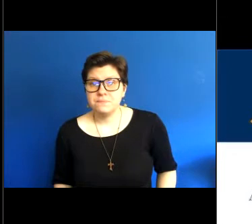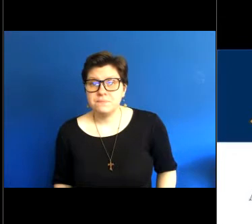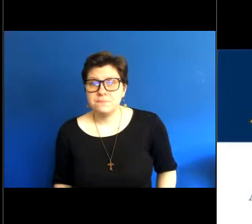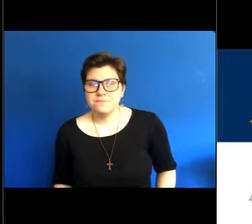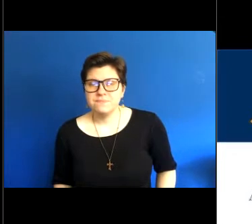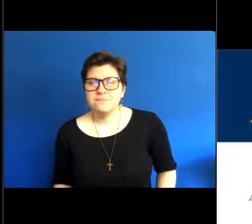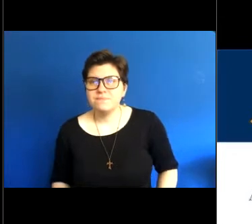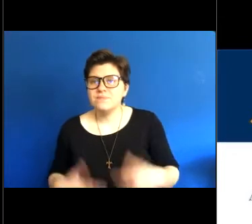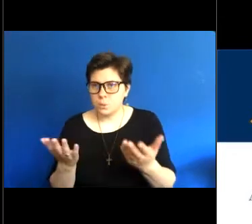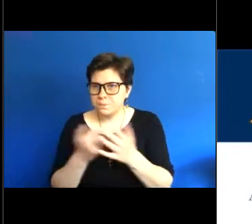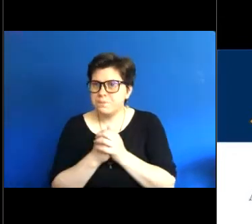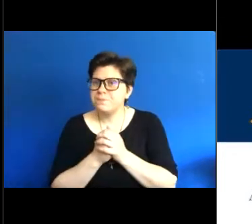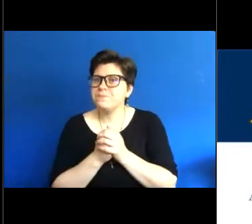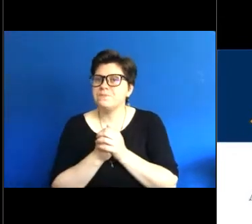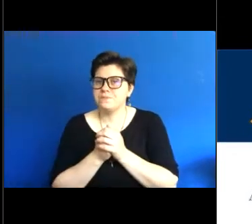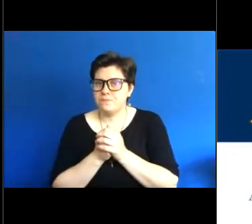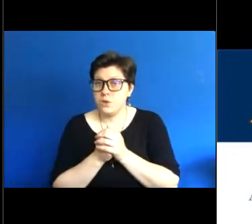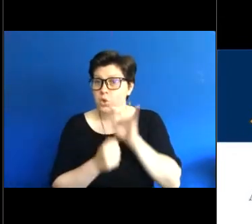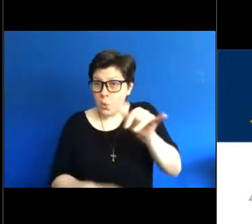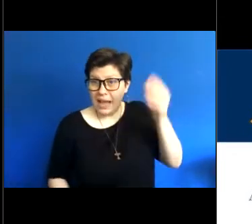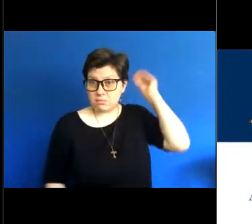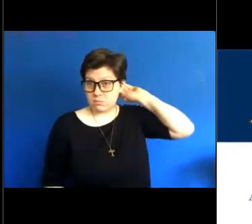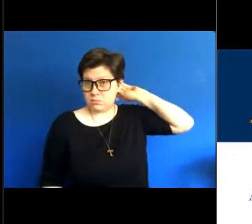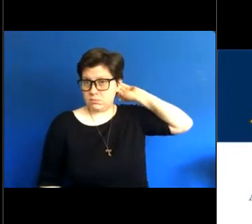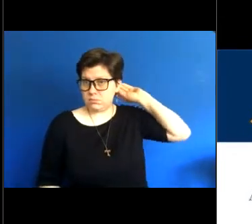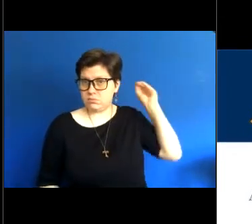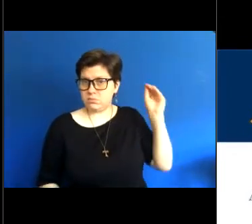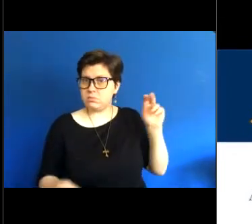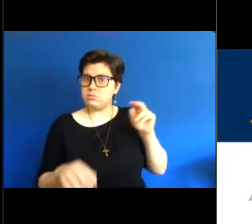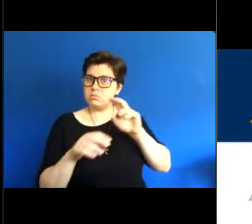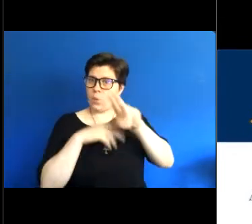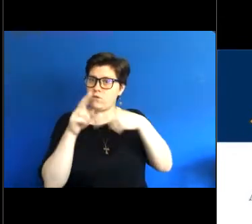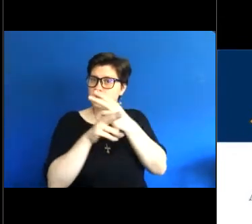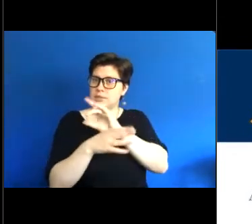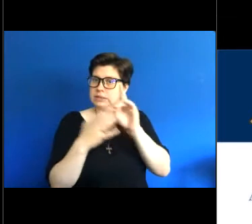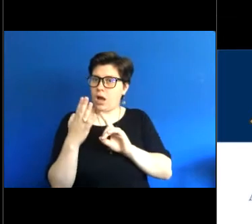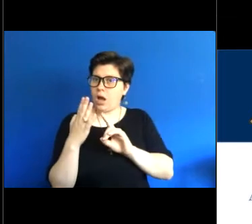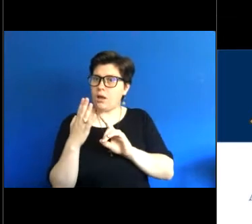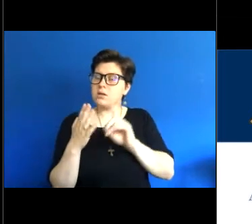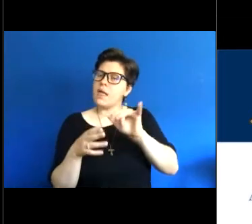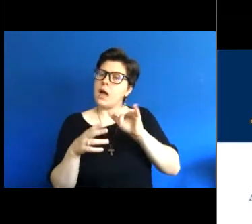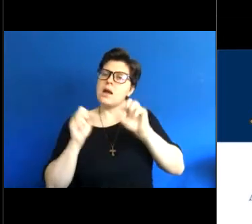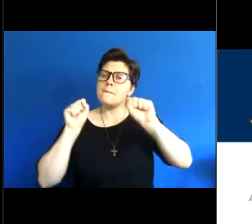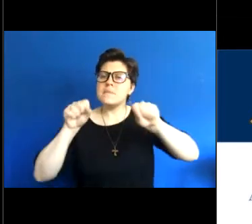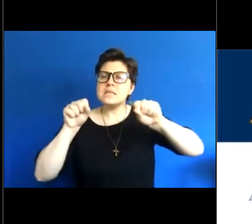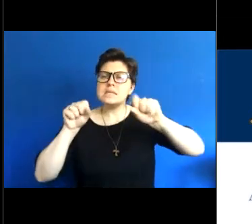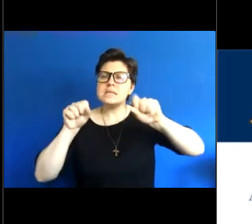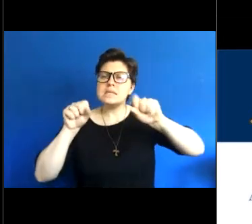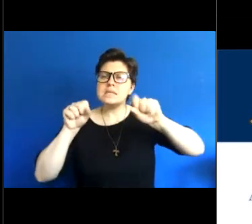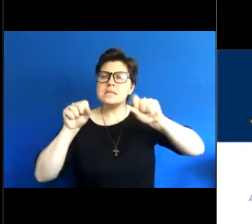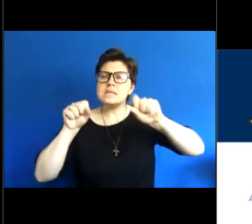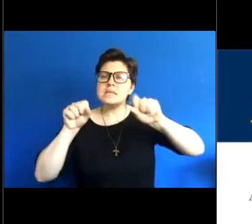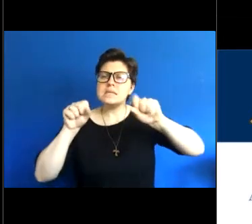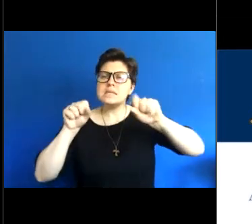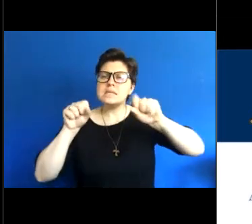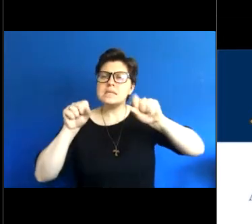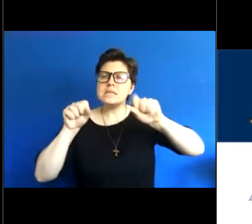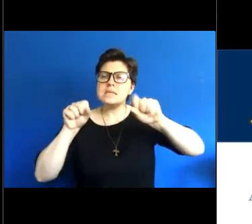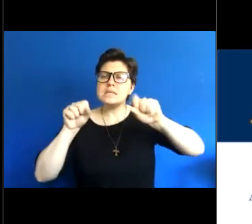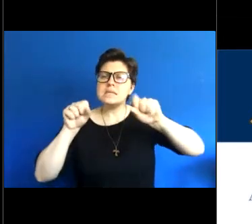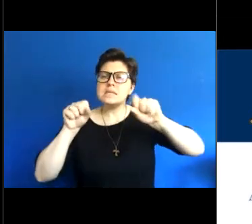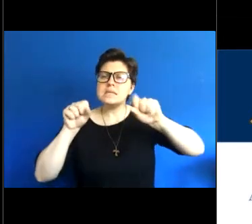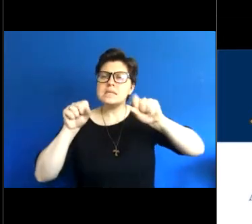And so with that in mind, right, looking at universal design as this ability, as this vision that we need to adapt to the